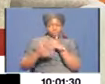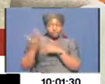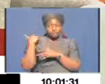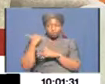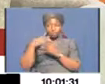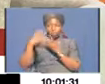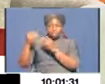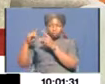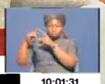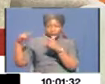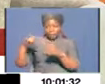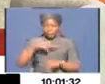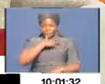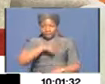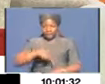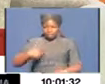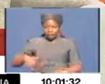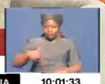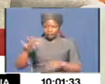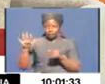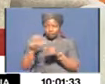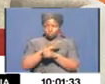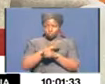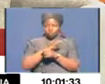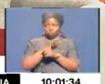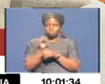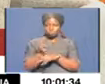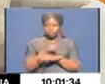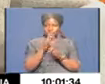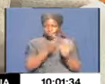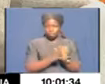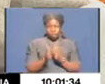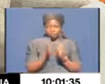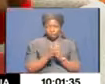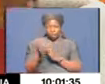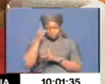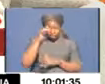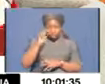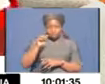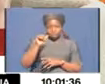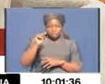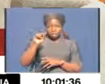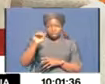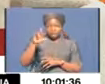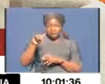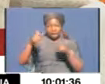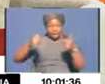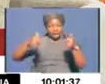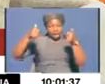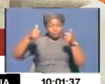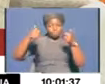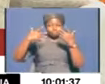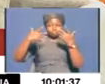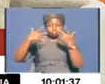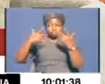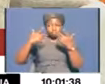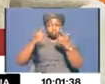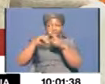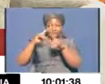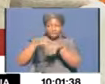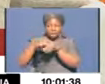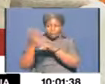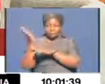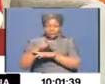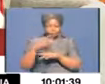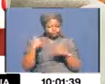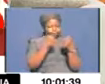month preparing for Mandela games. So when we were coming back, we played against the best teams in Denmark.